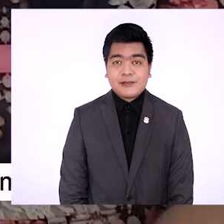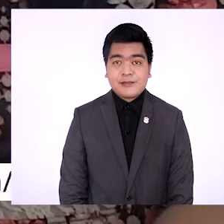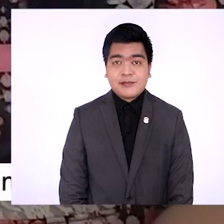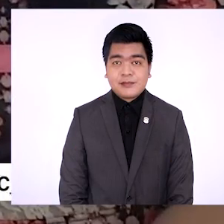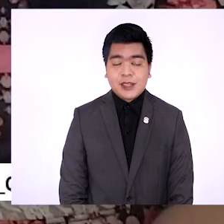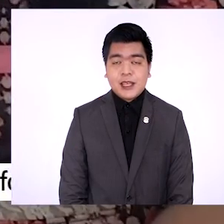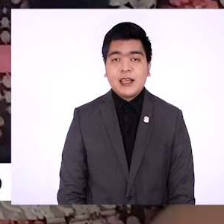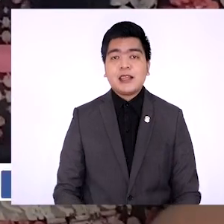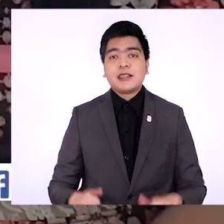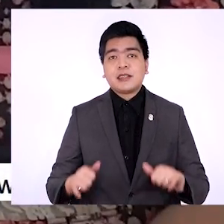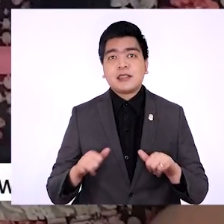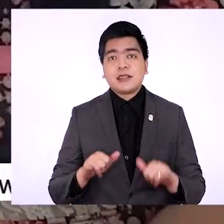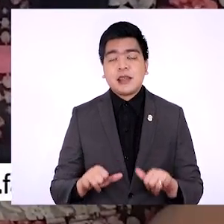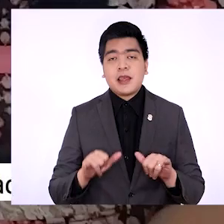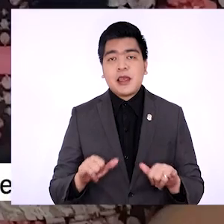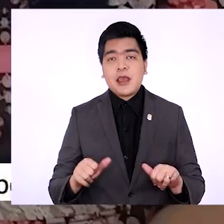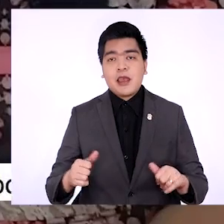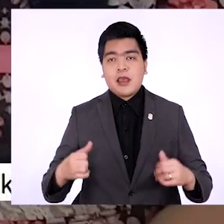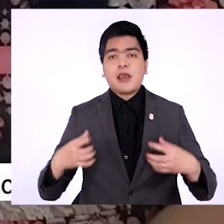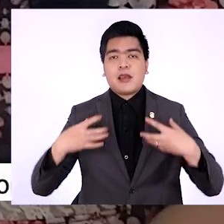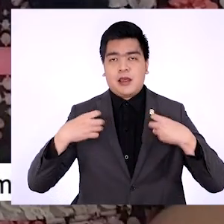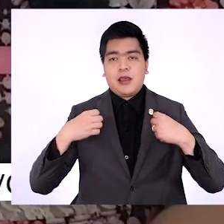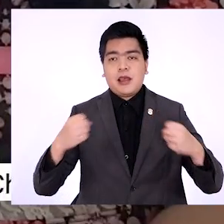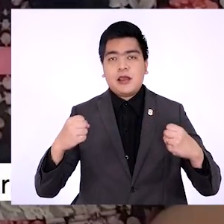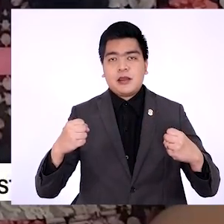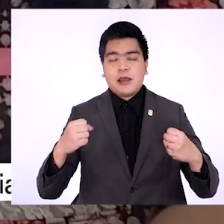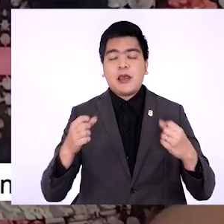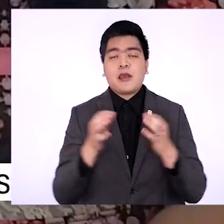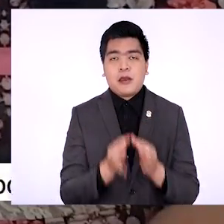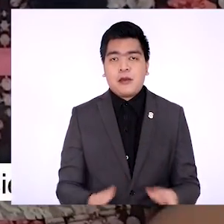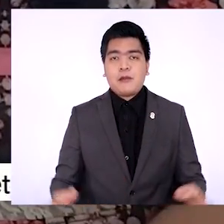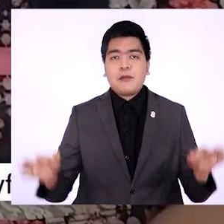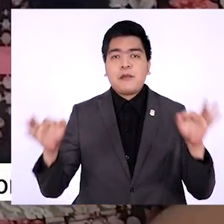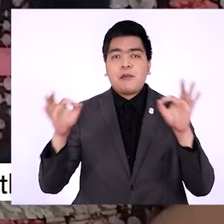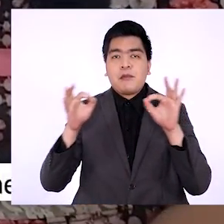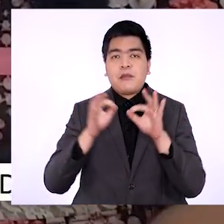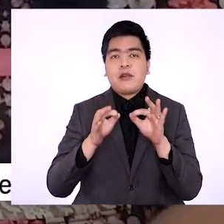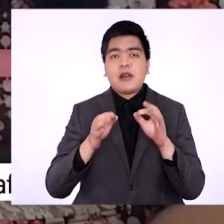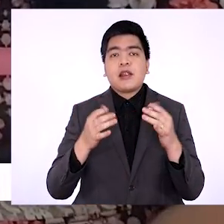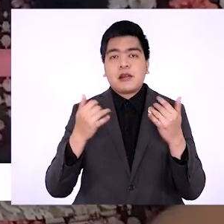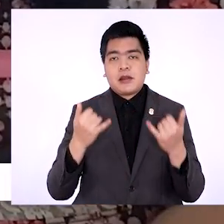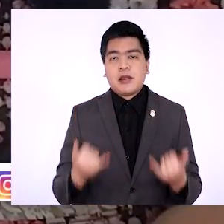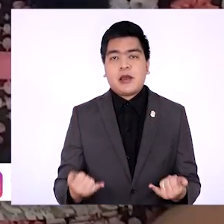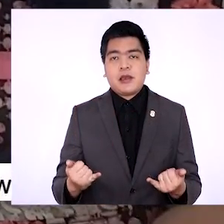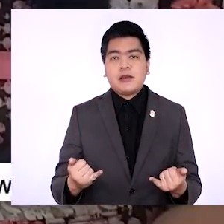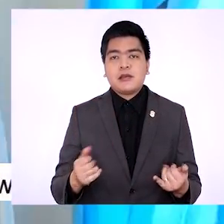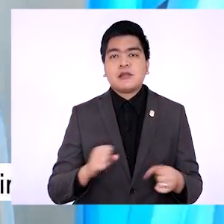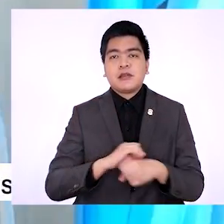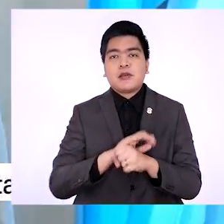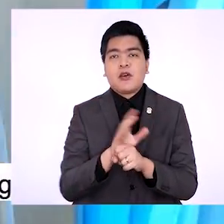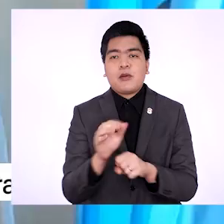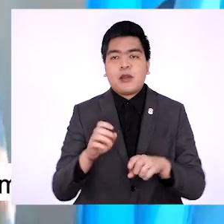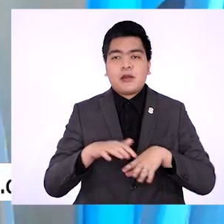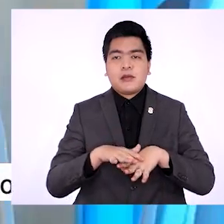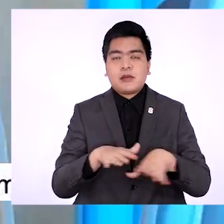Staying fit and healthy has become a very important aspect in living in the world's current situation. This is the reason why the